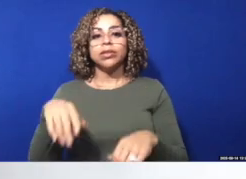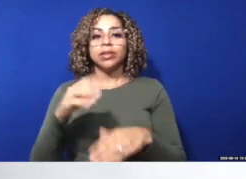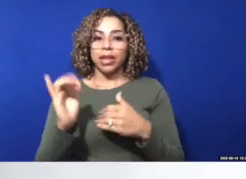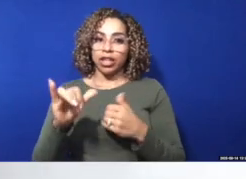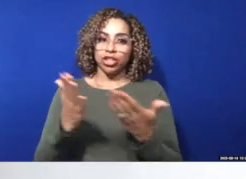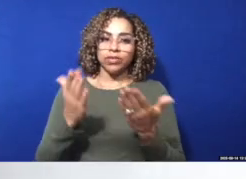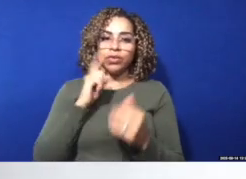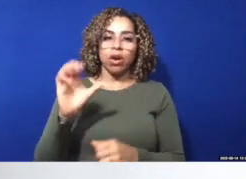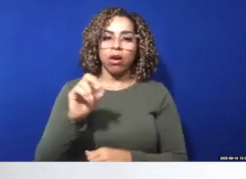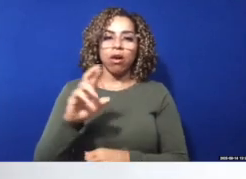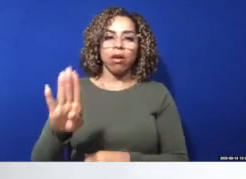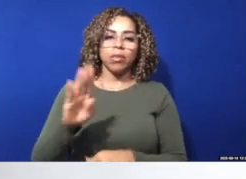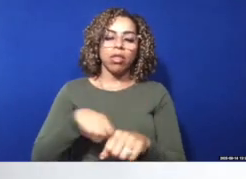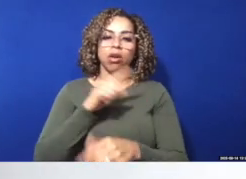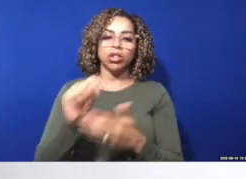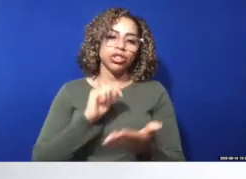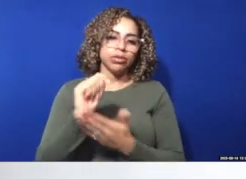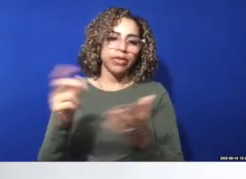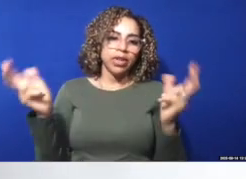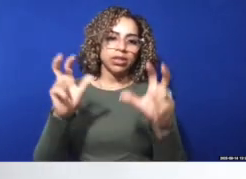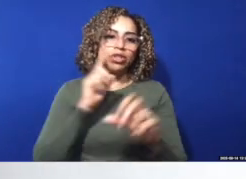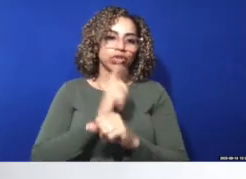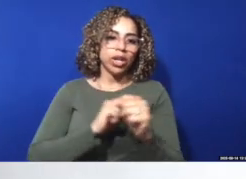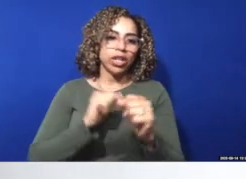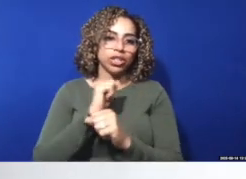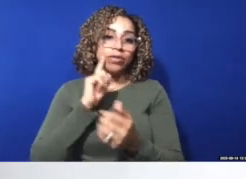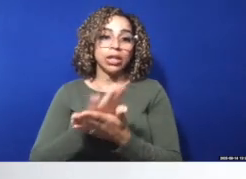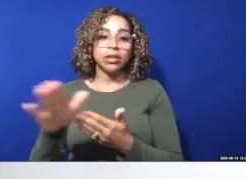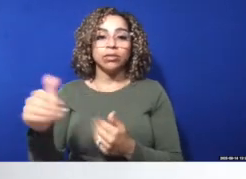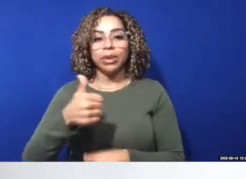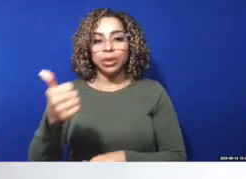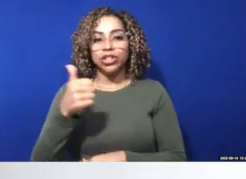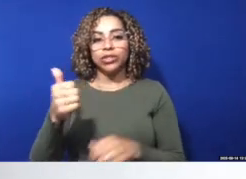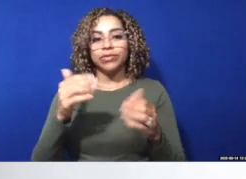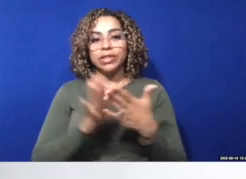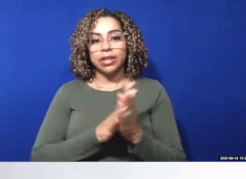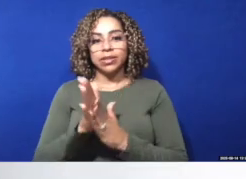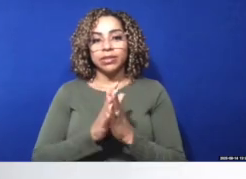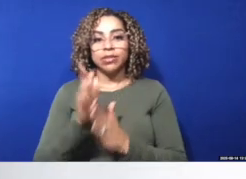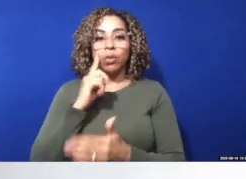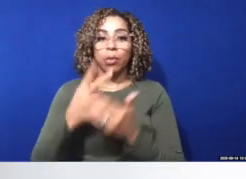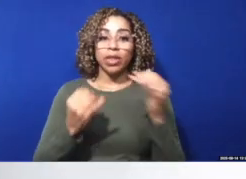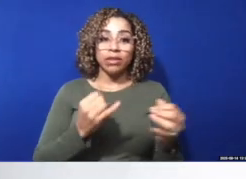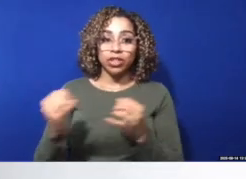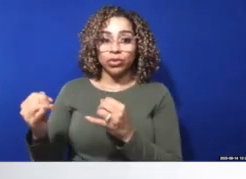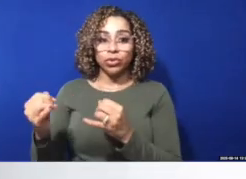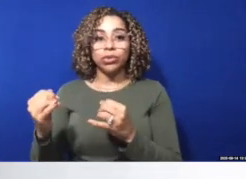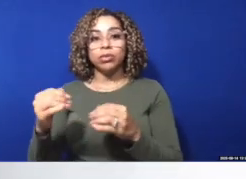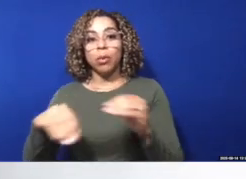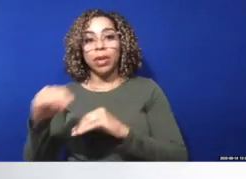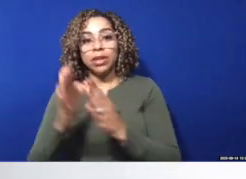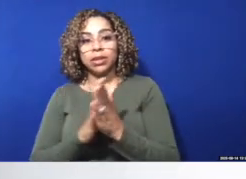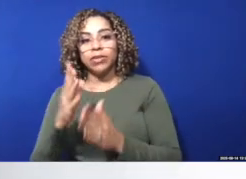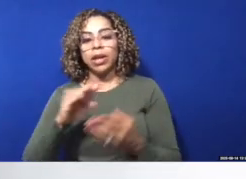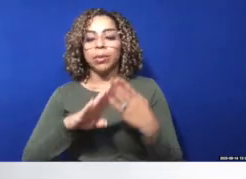transportation incentives funding for both the individual mobility incentives and the community mobility projects.